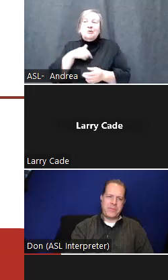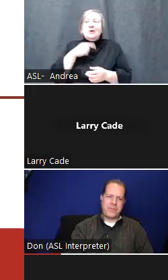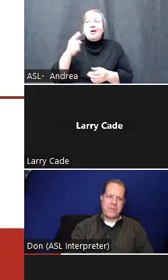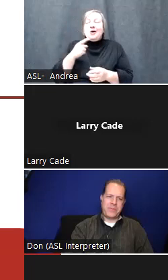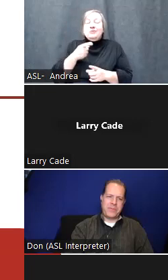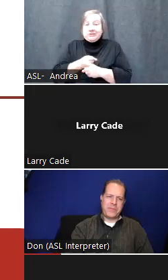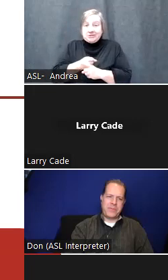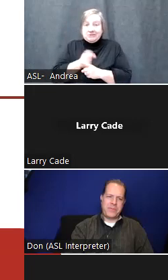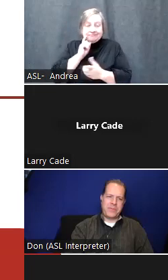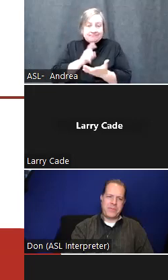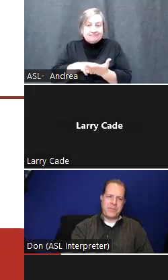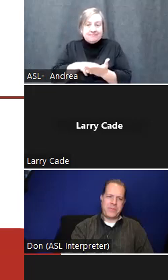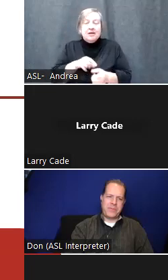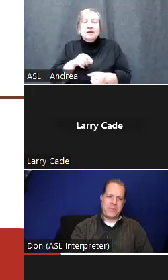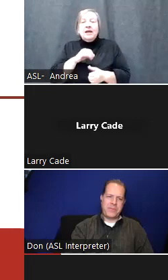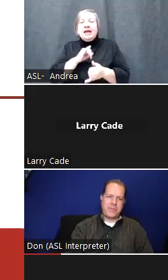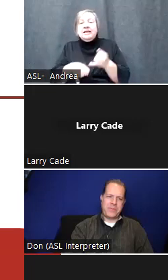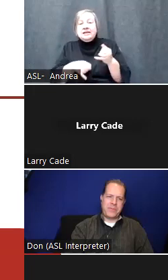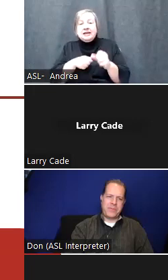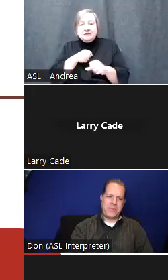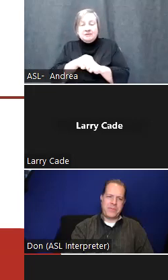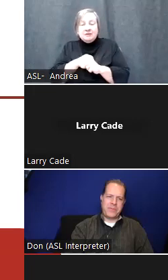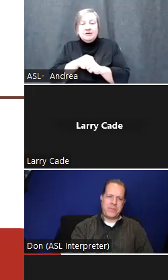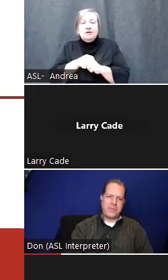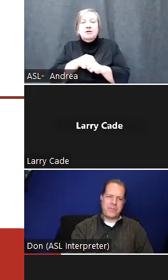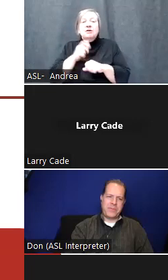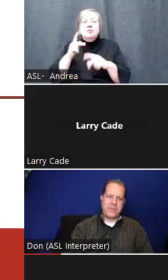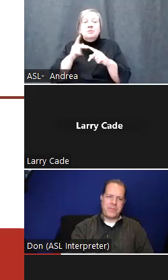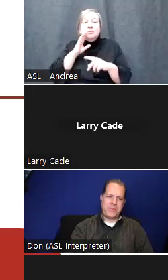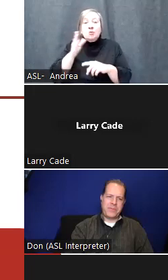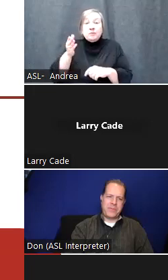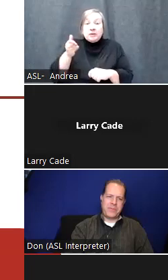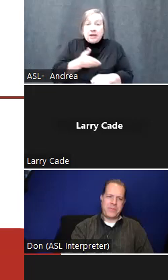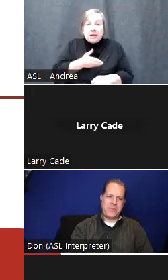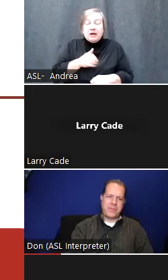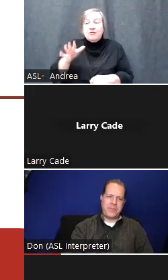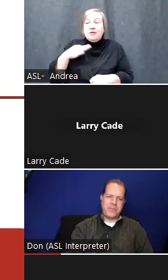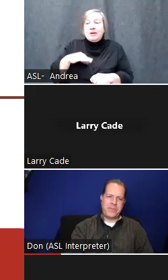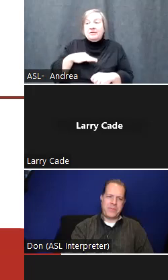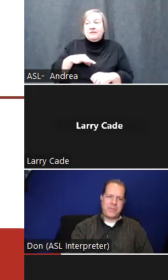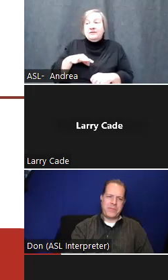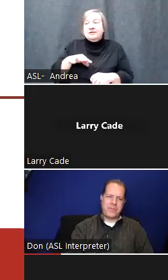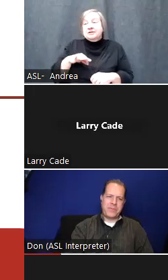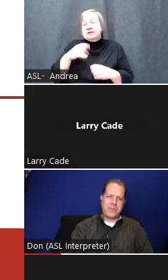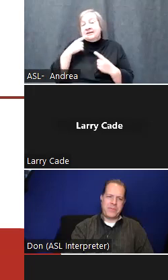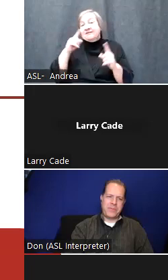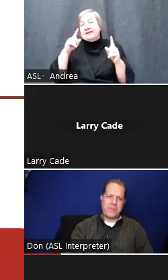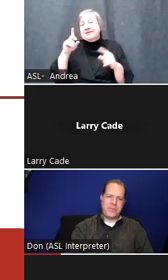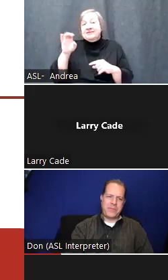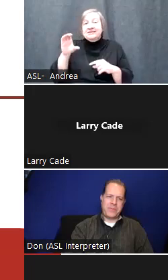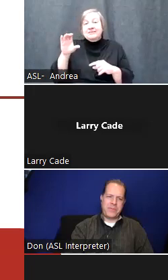encounter at the end of the year is folks who get hired and their benefits are effective, for example, December